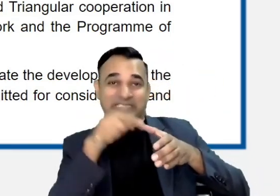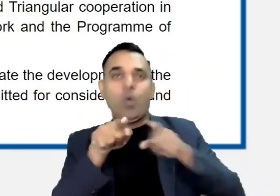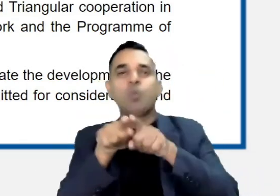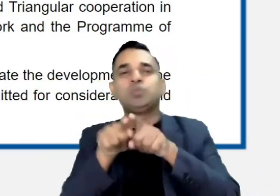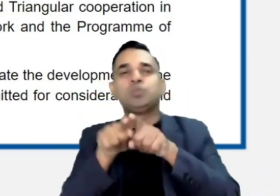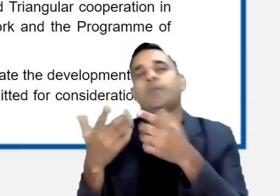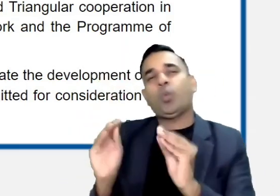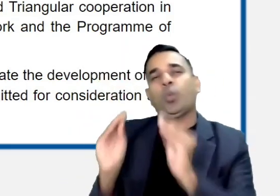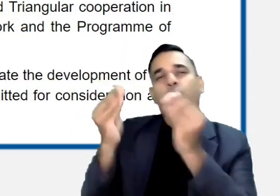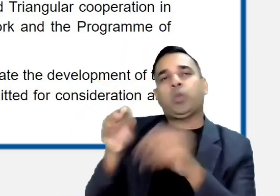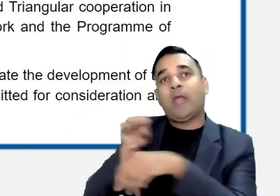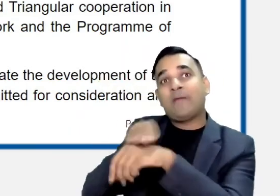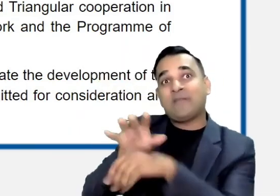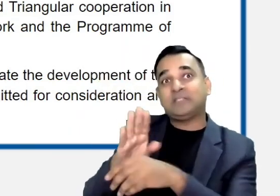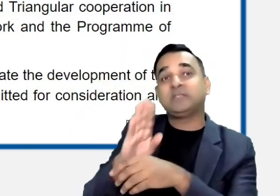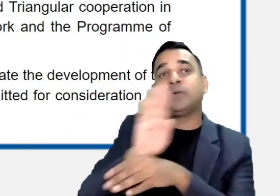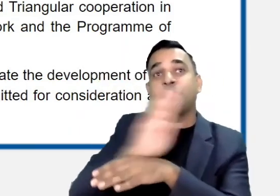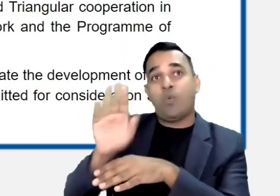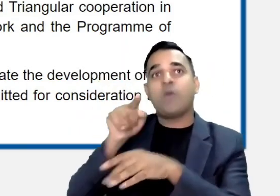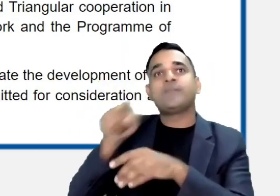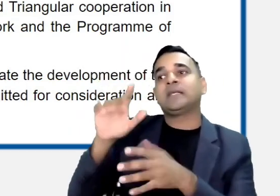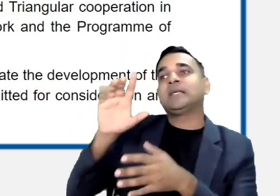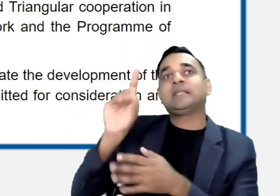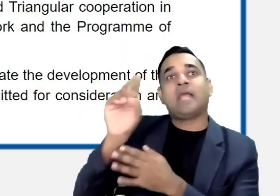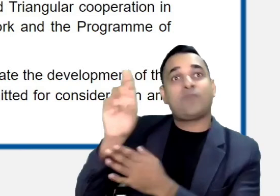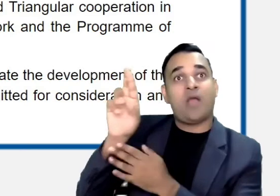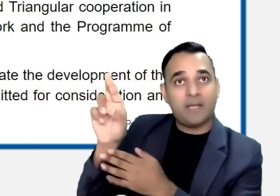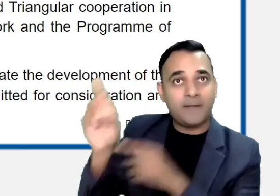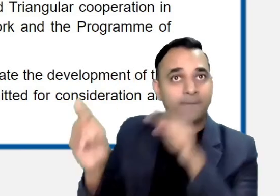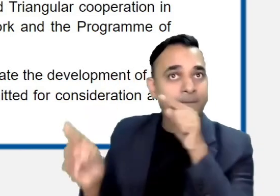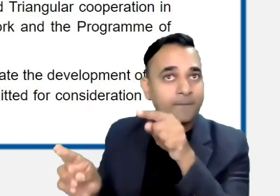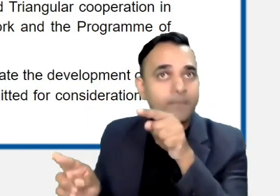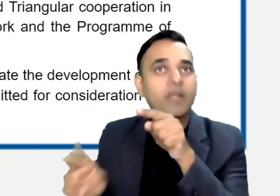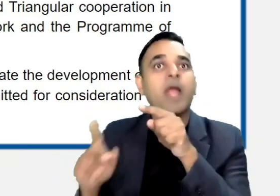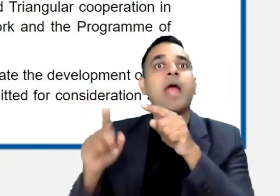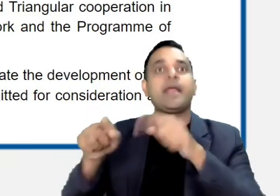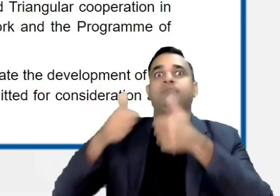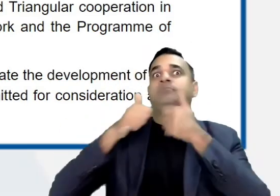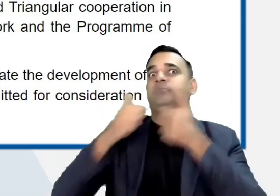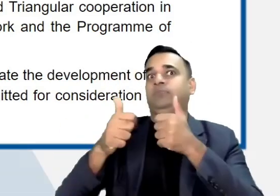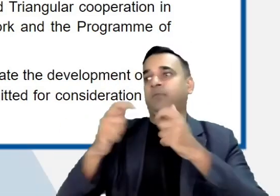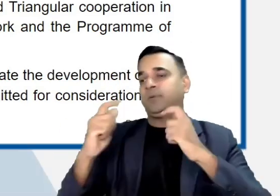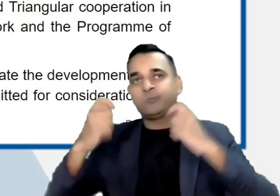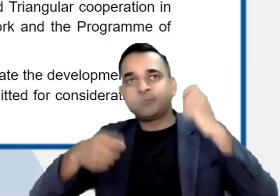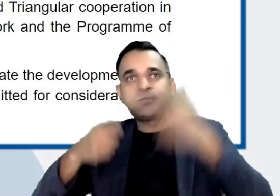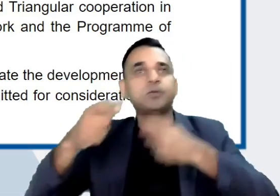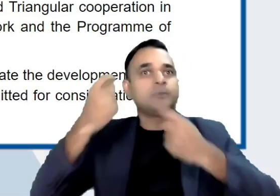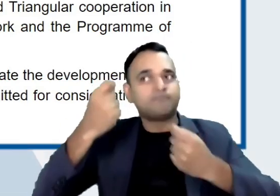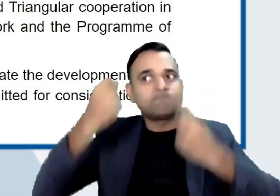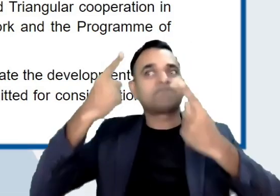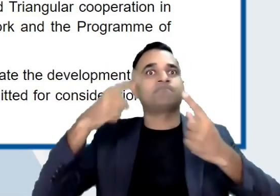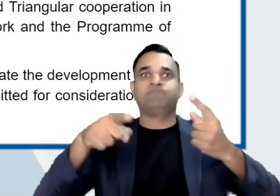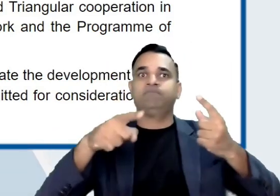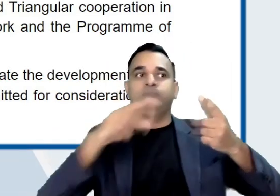innovative risk pooling mechanism to fully leverage the benefits of this and other diverse risk financing